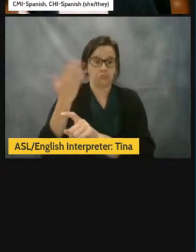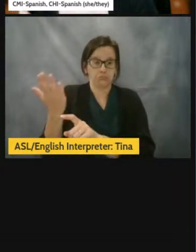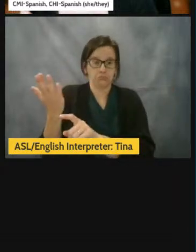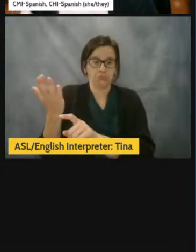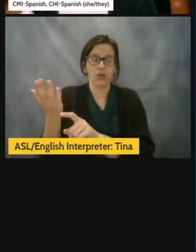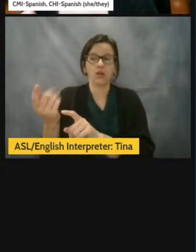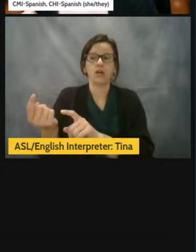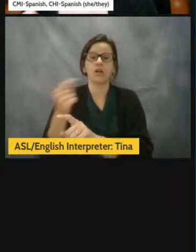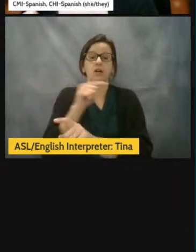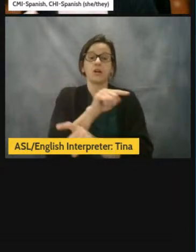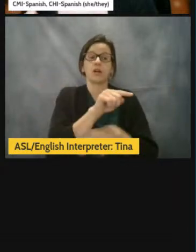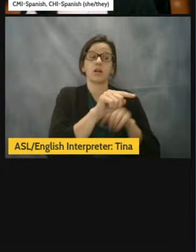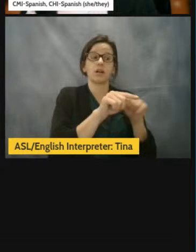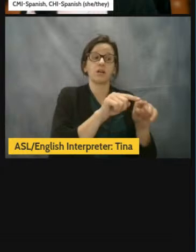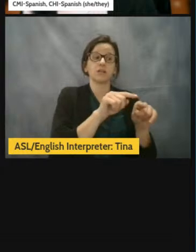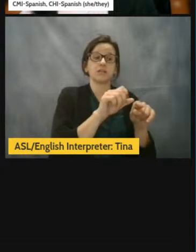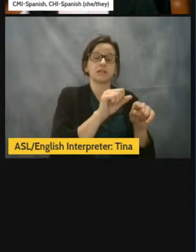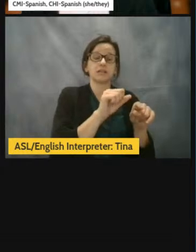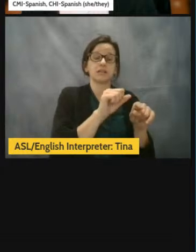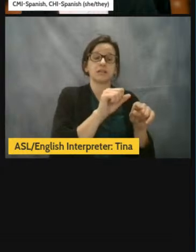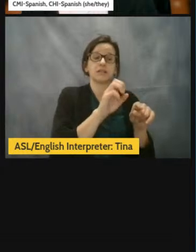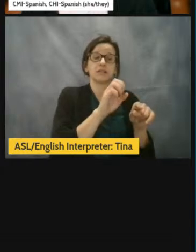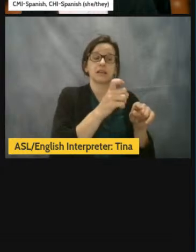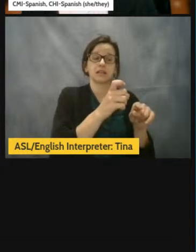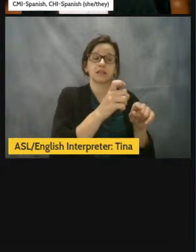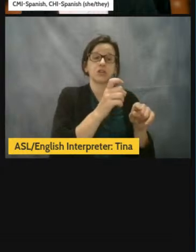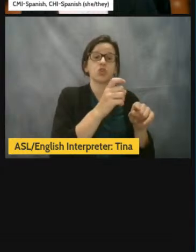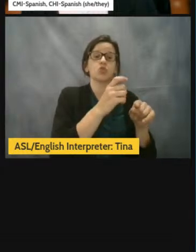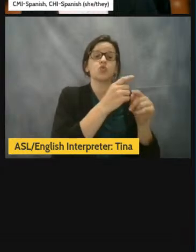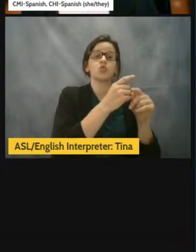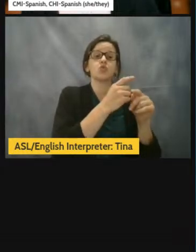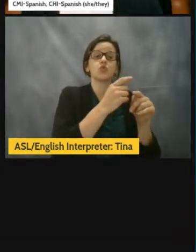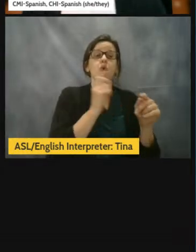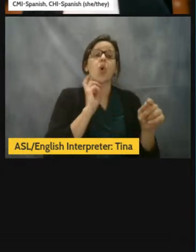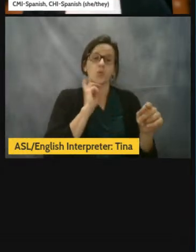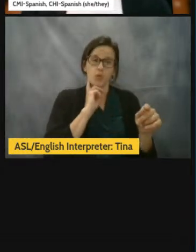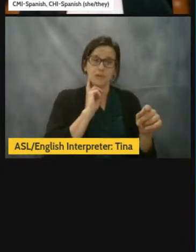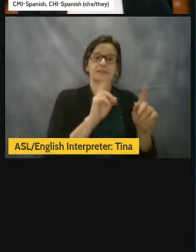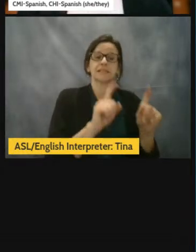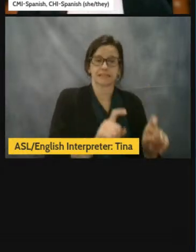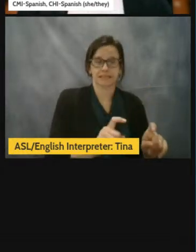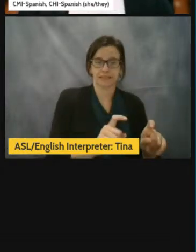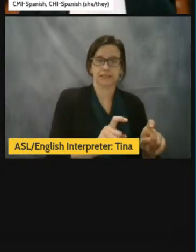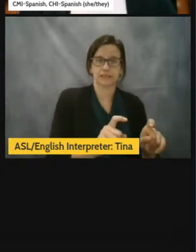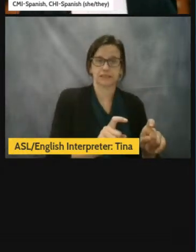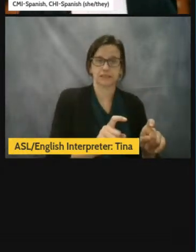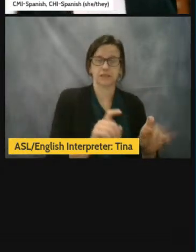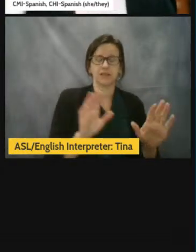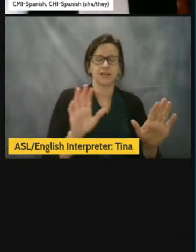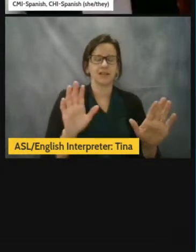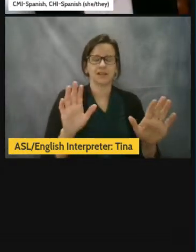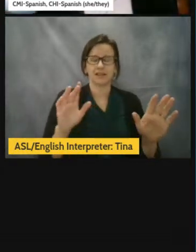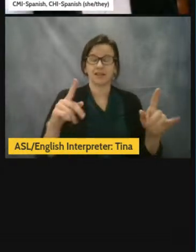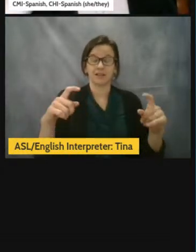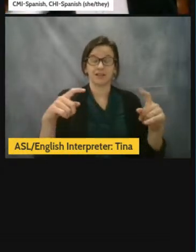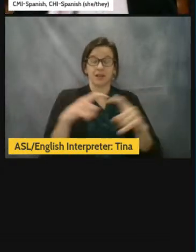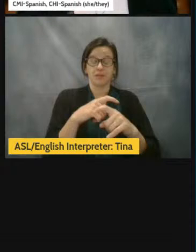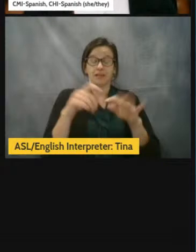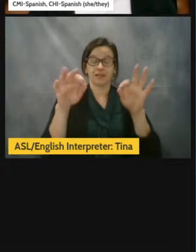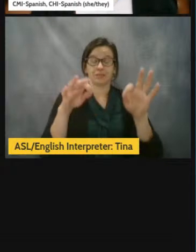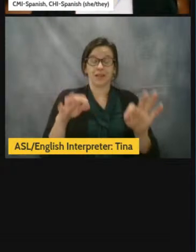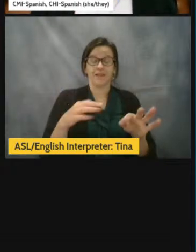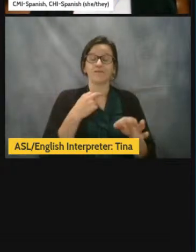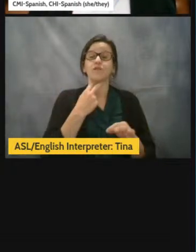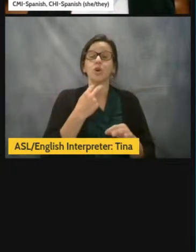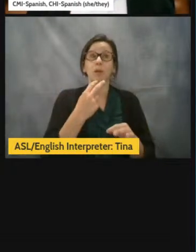said that they have had some of their sex hormones tested. Sorry, it's way more complicated to explain verbally